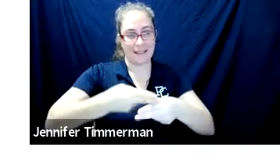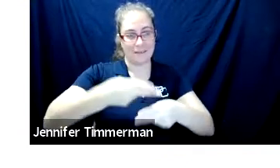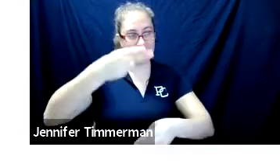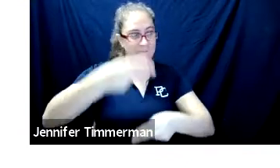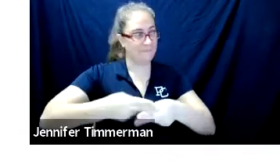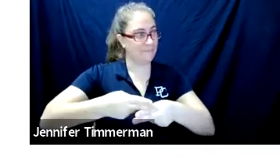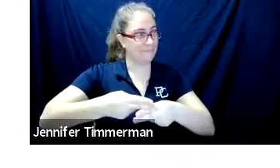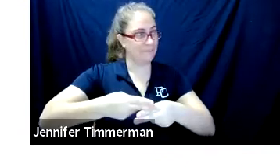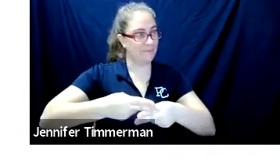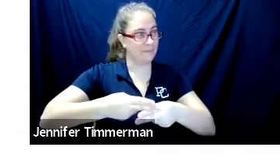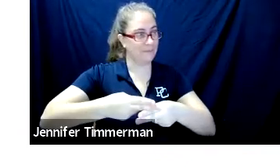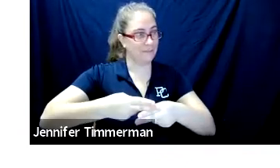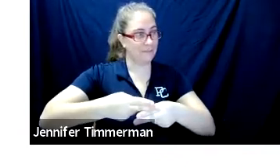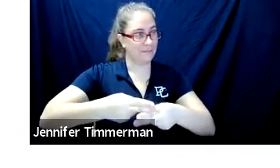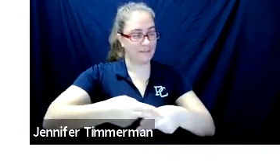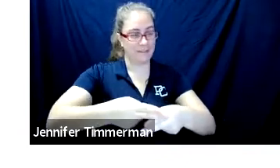name.